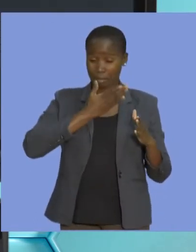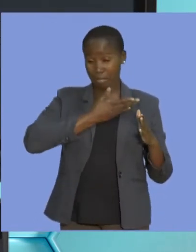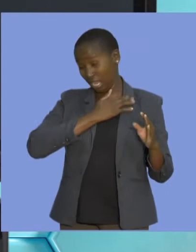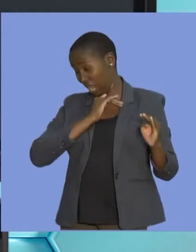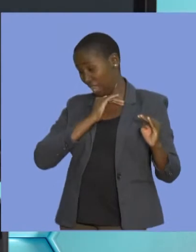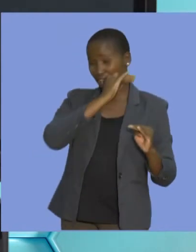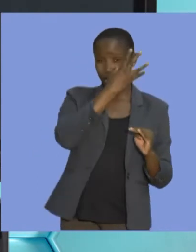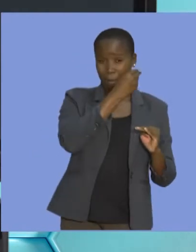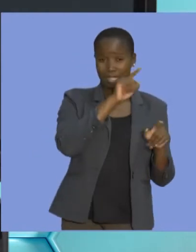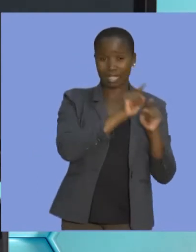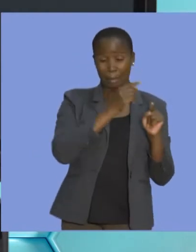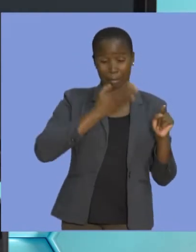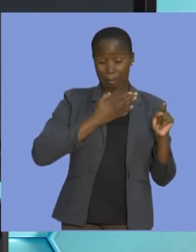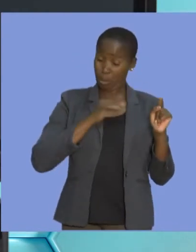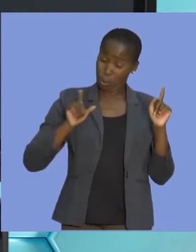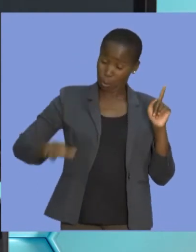The